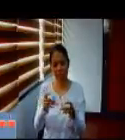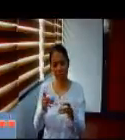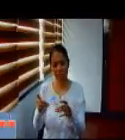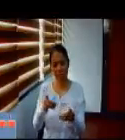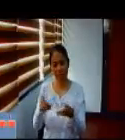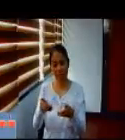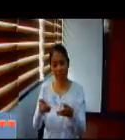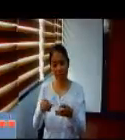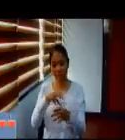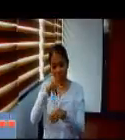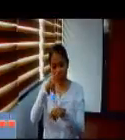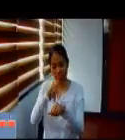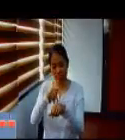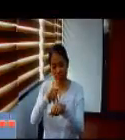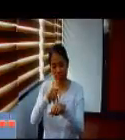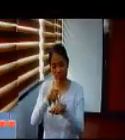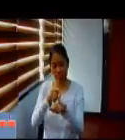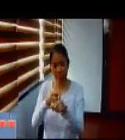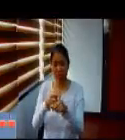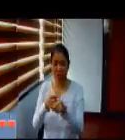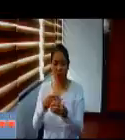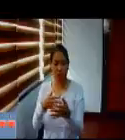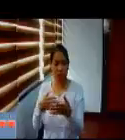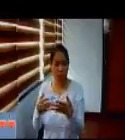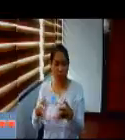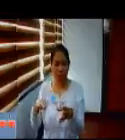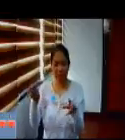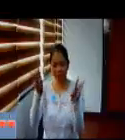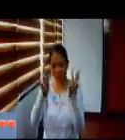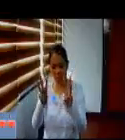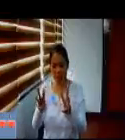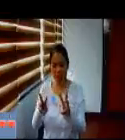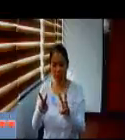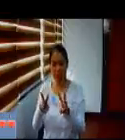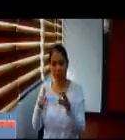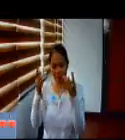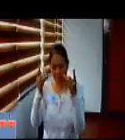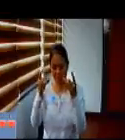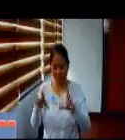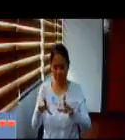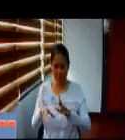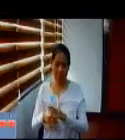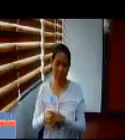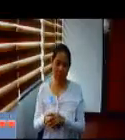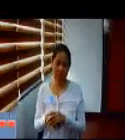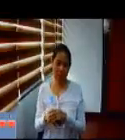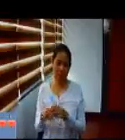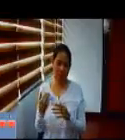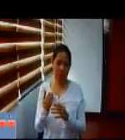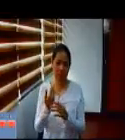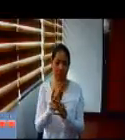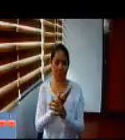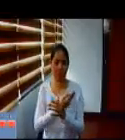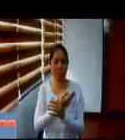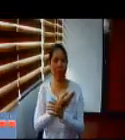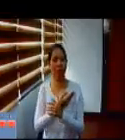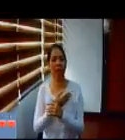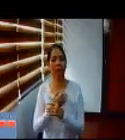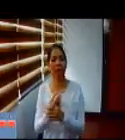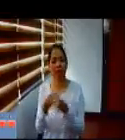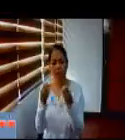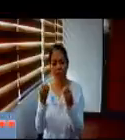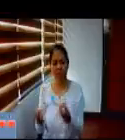of weather, disaster, etc. And of course, we are a very prolific people.